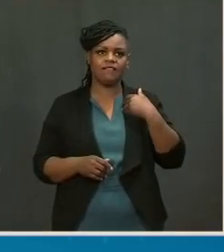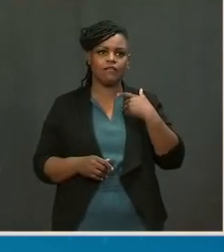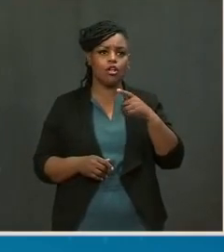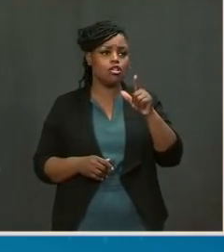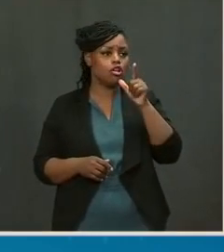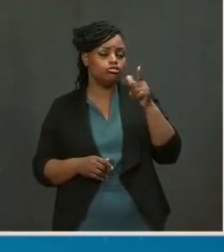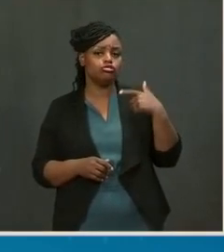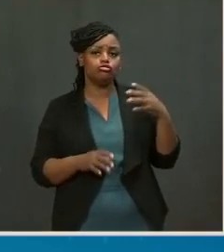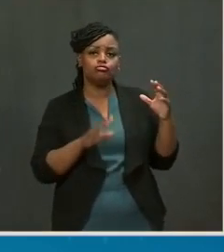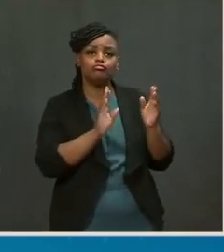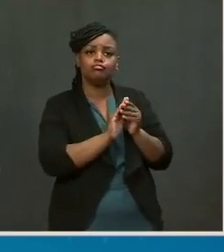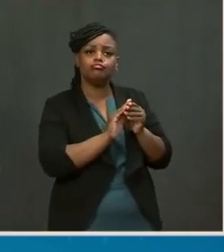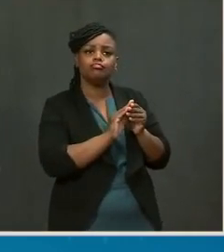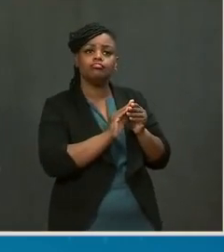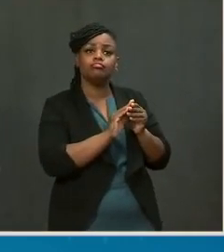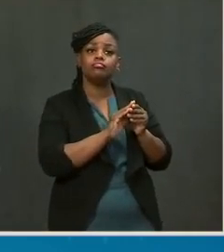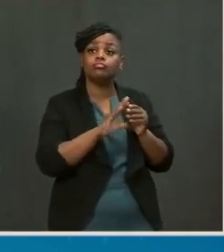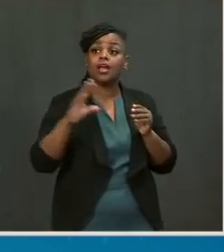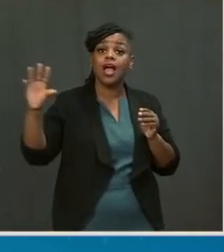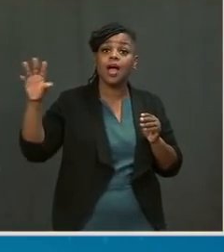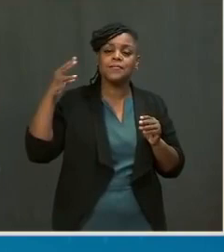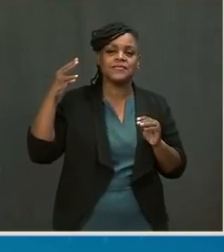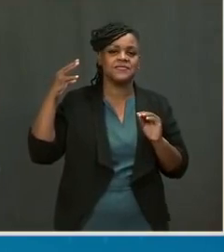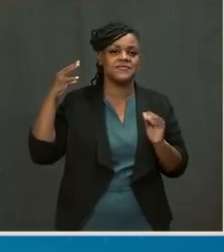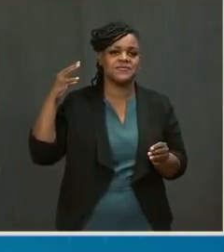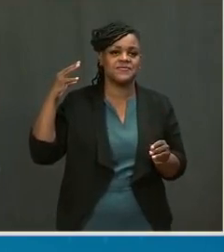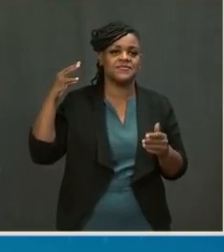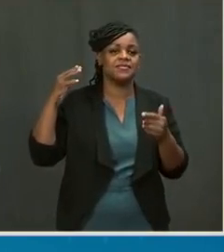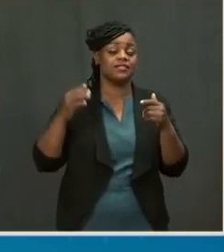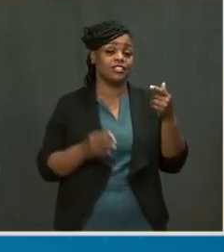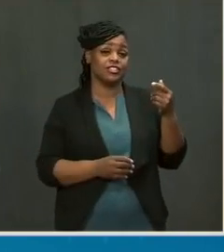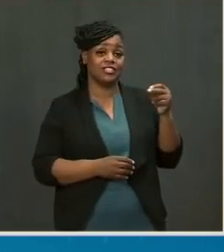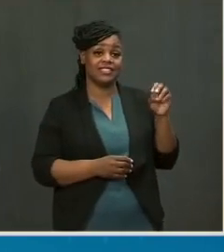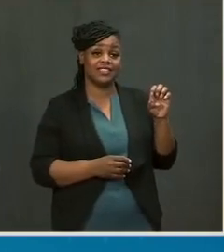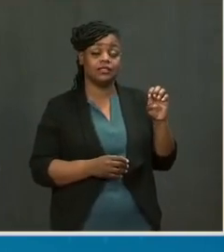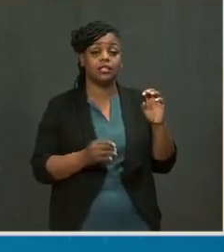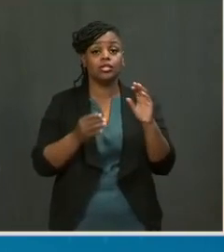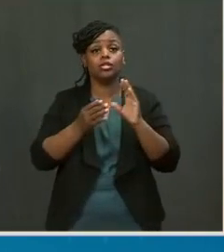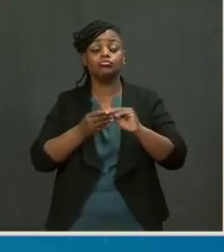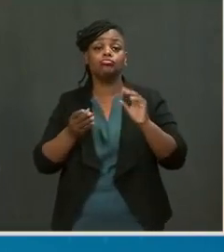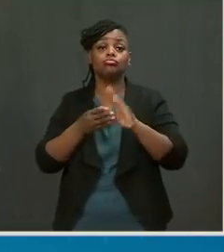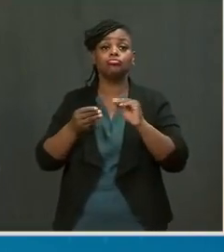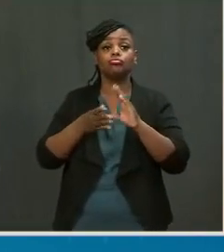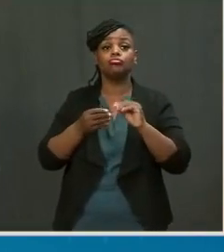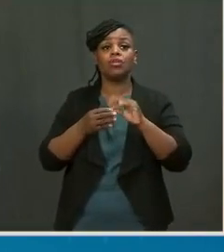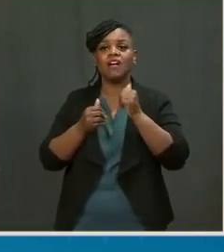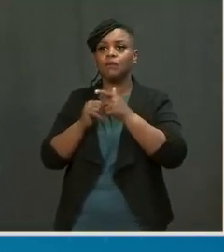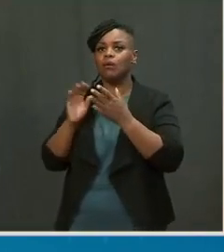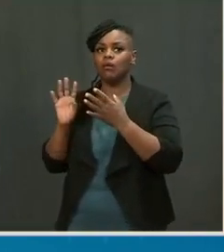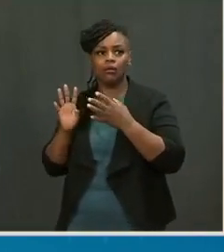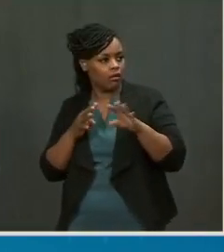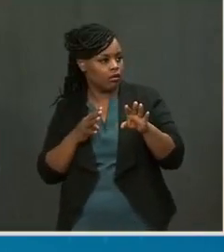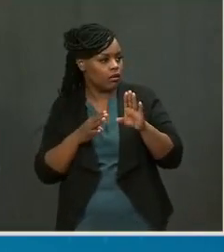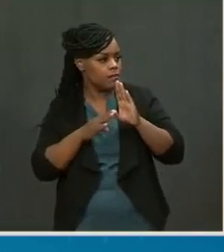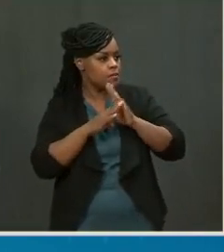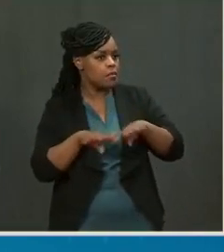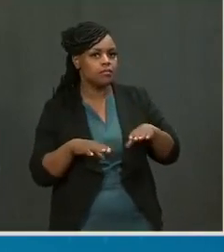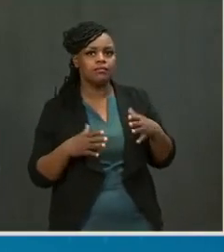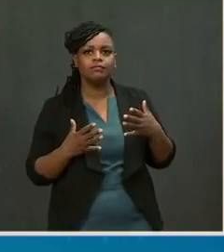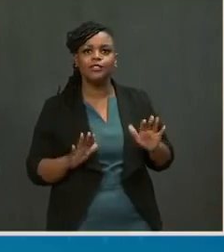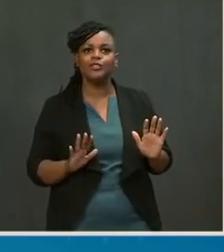speak, everyone becomes quiet. And she is always a forceful,